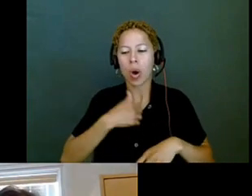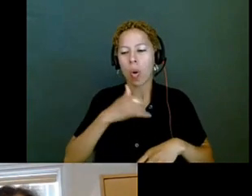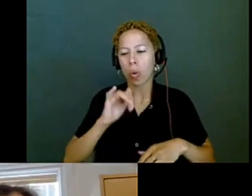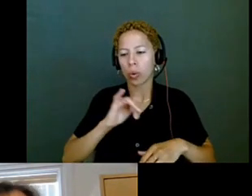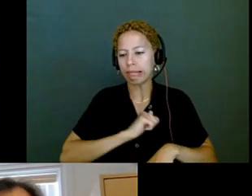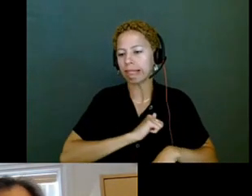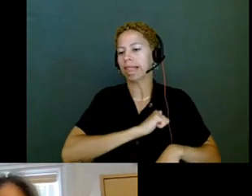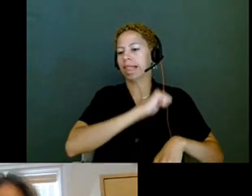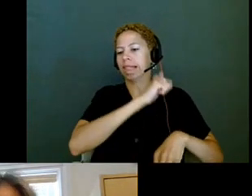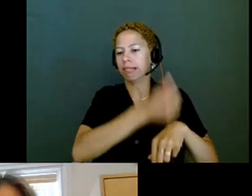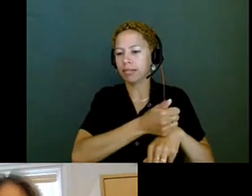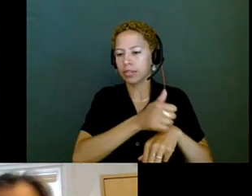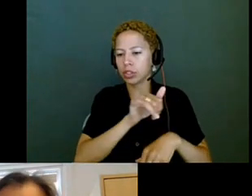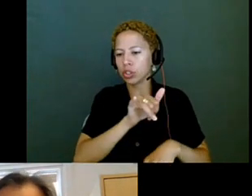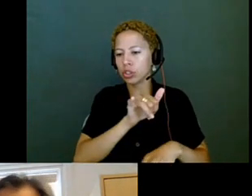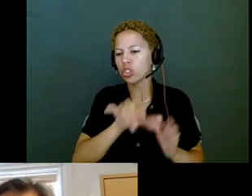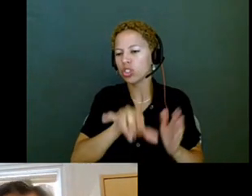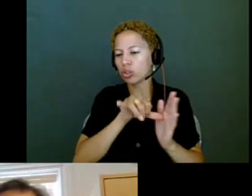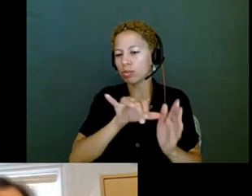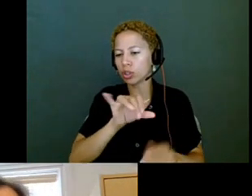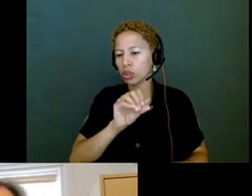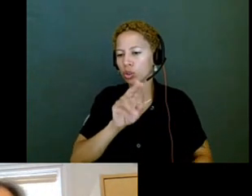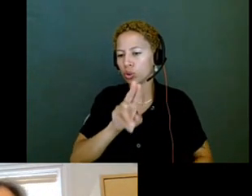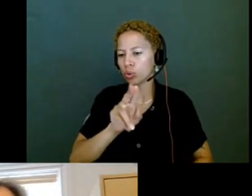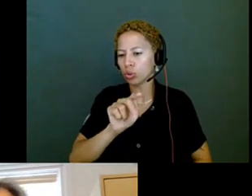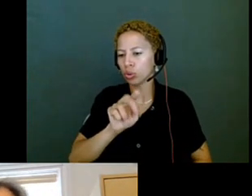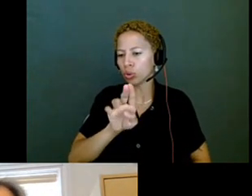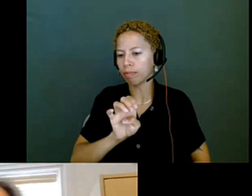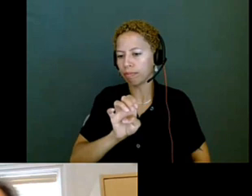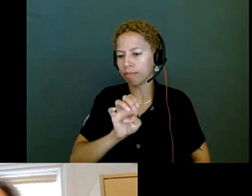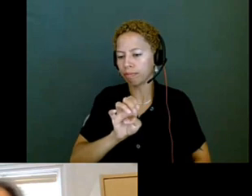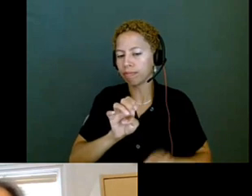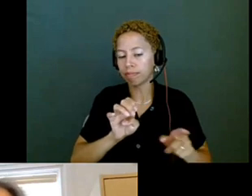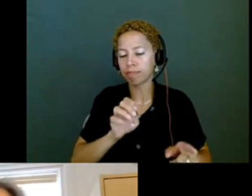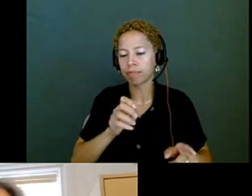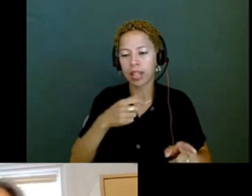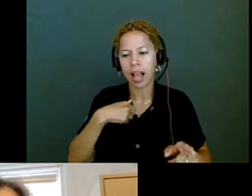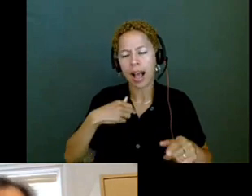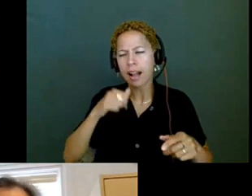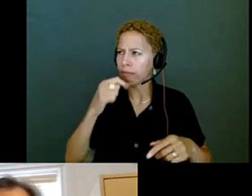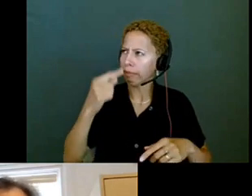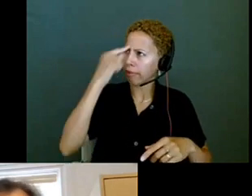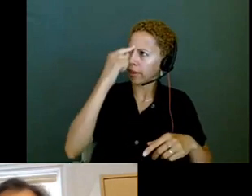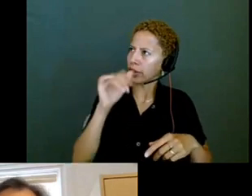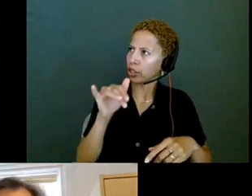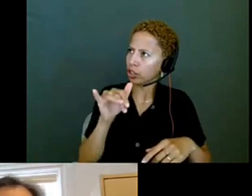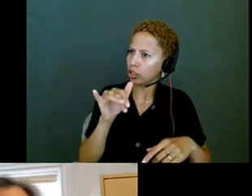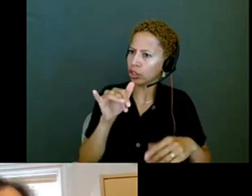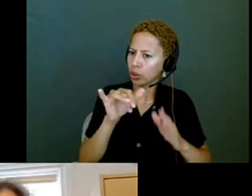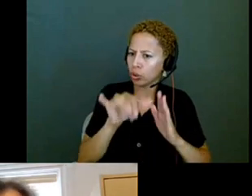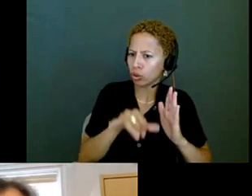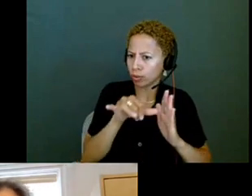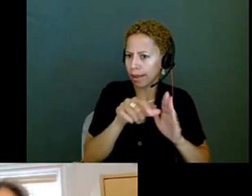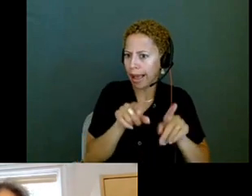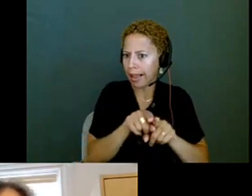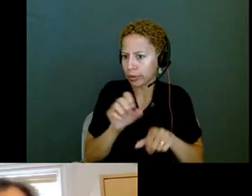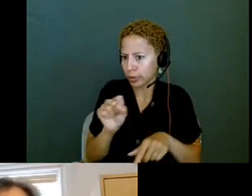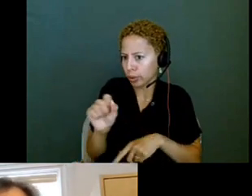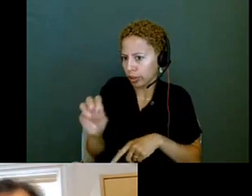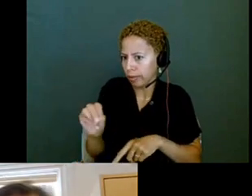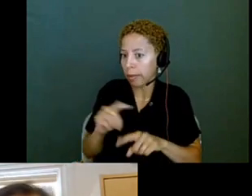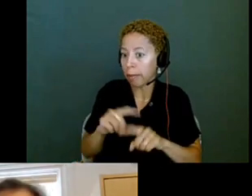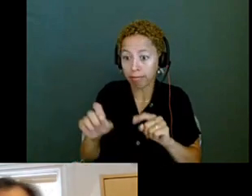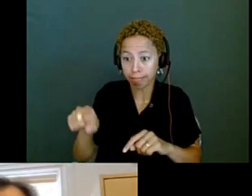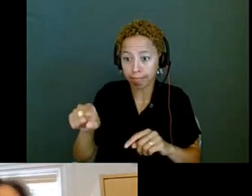well. I hadn't, until I saw that there, I hadn't thought of a YouTube channel as a social media thing, but it